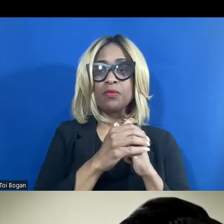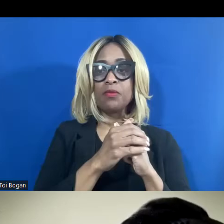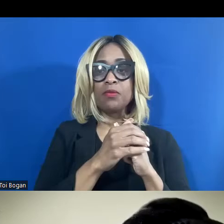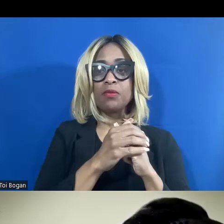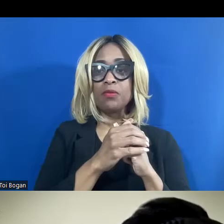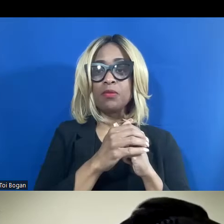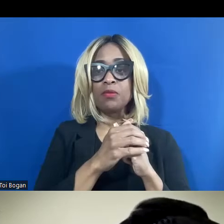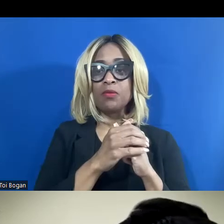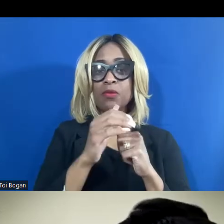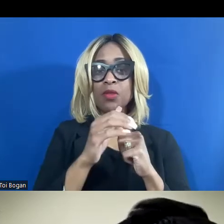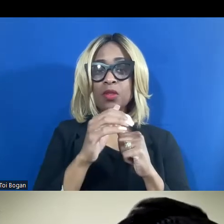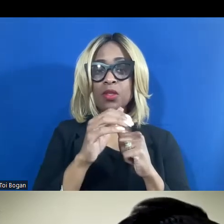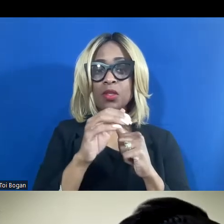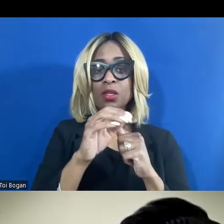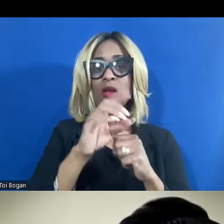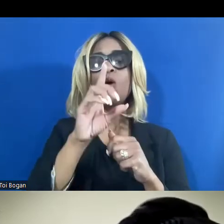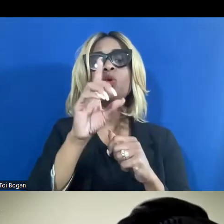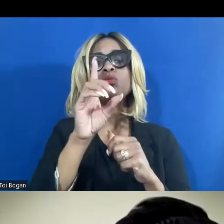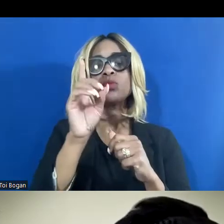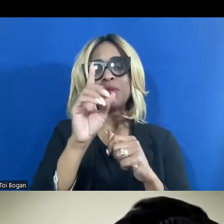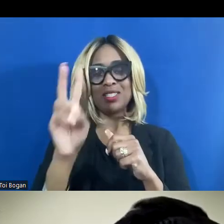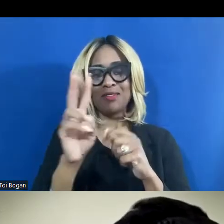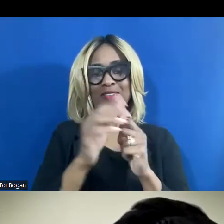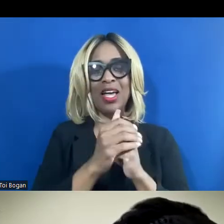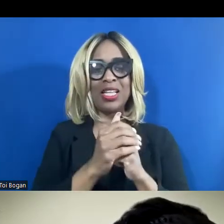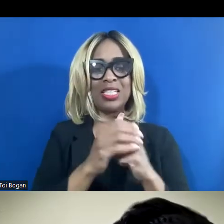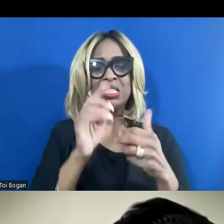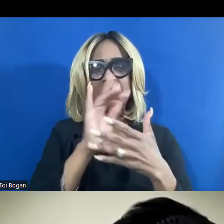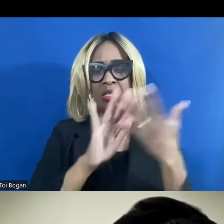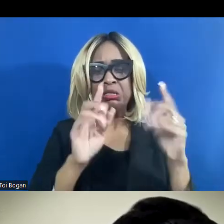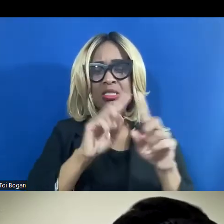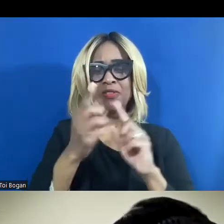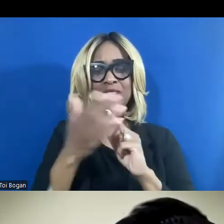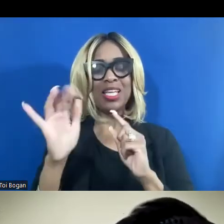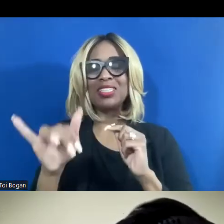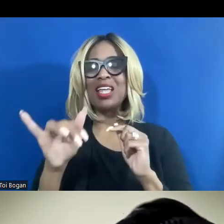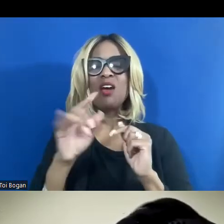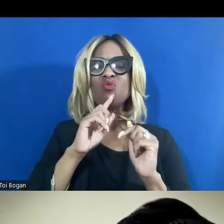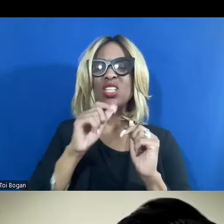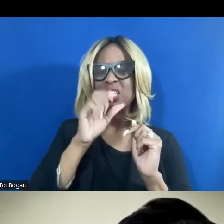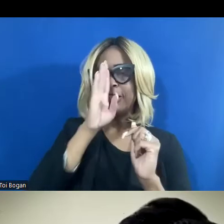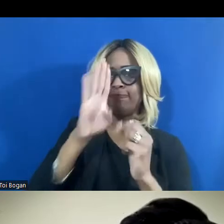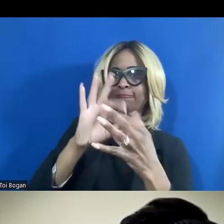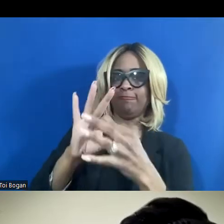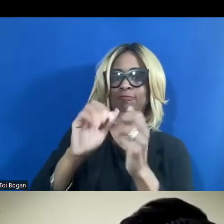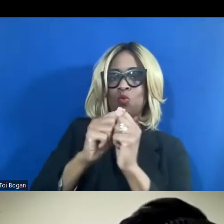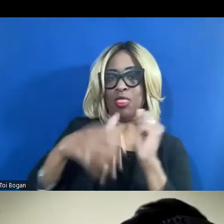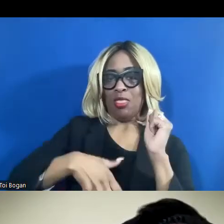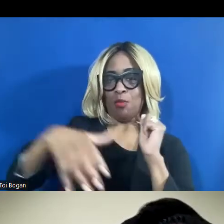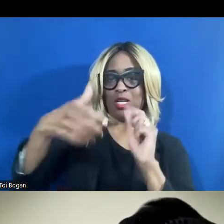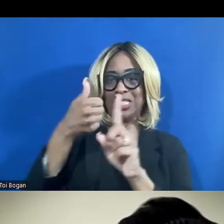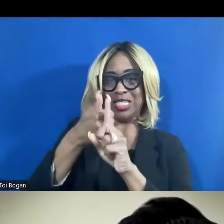domestic violence, car accidents, various things that are not related specifically to the pregnancy or